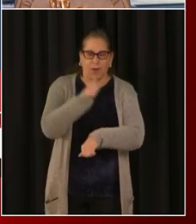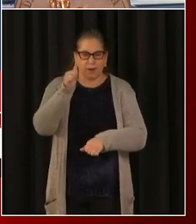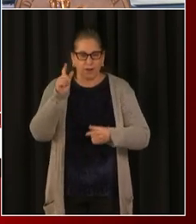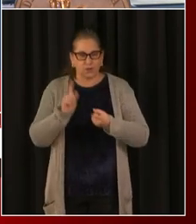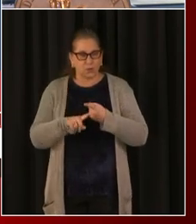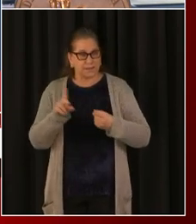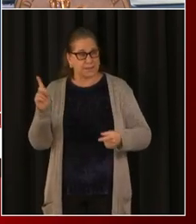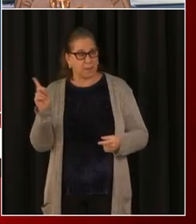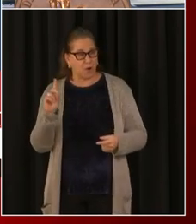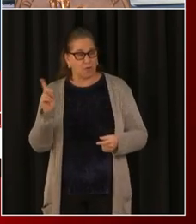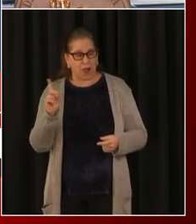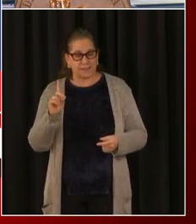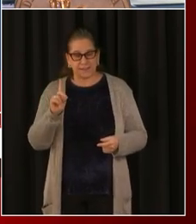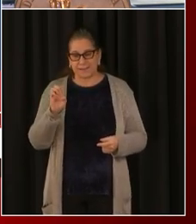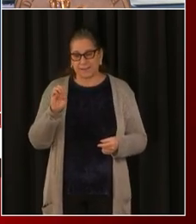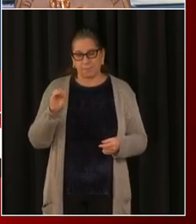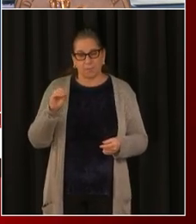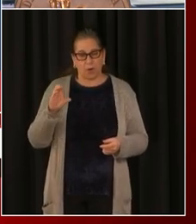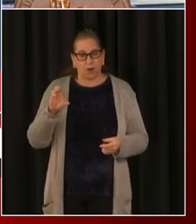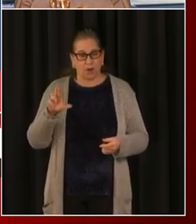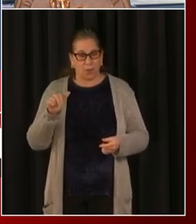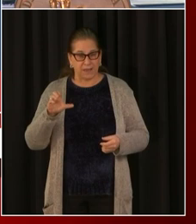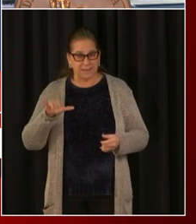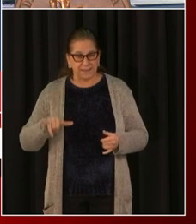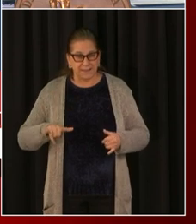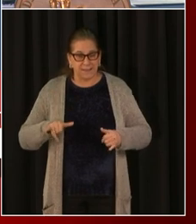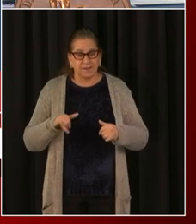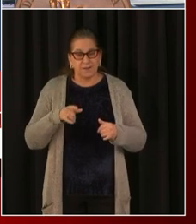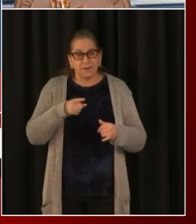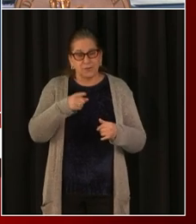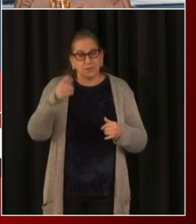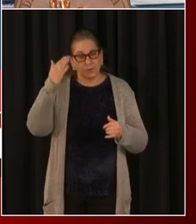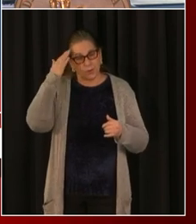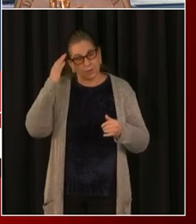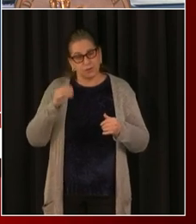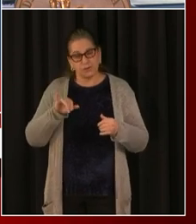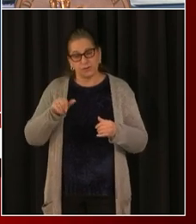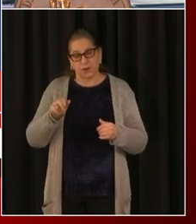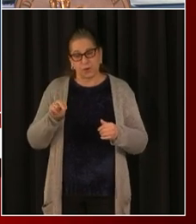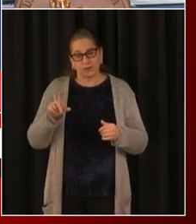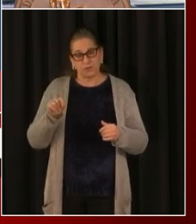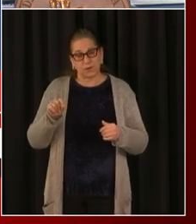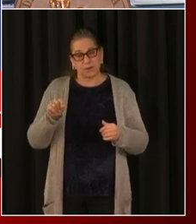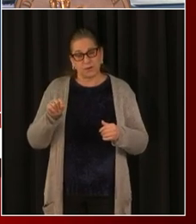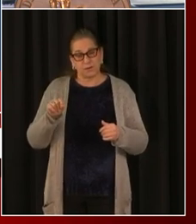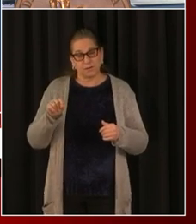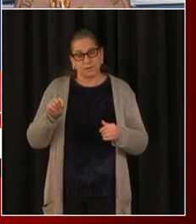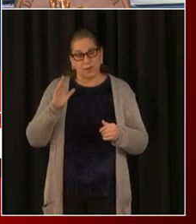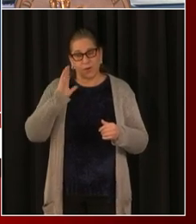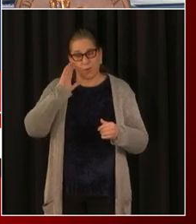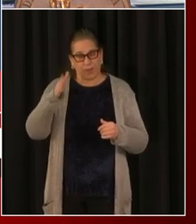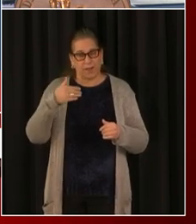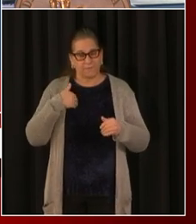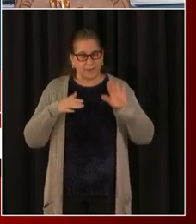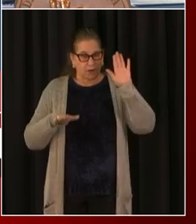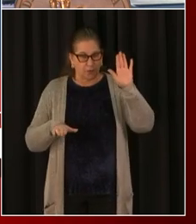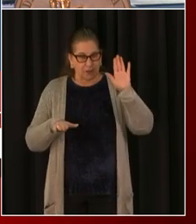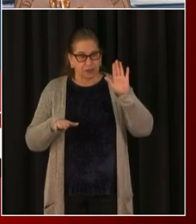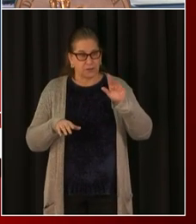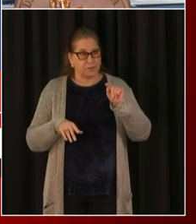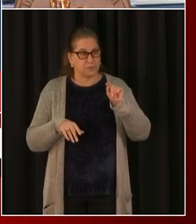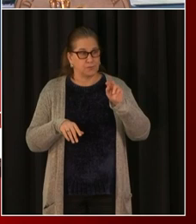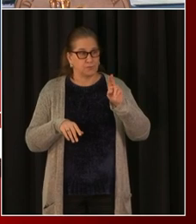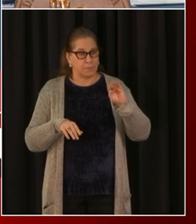also know that Trumpism won't die on January 20, but our American values and our D.C. values